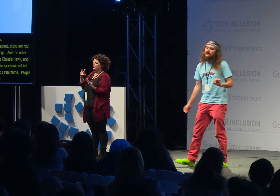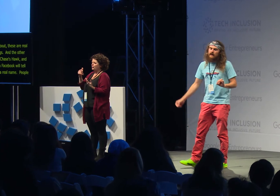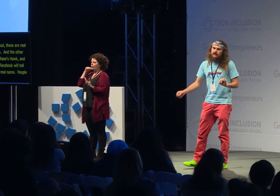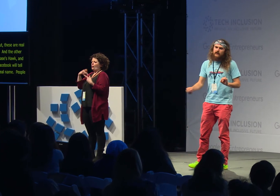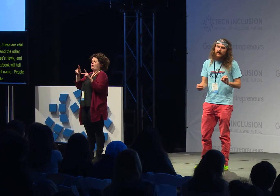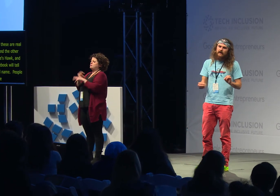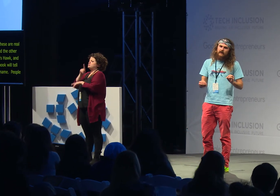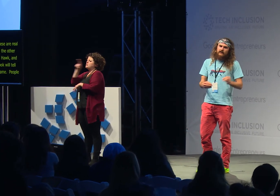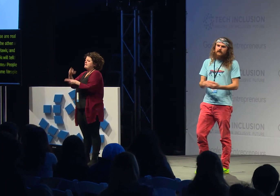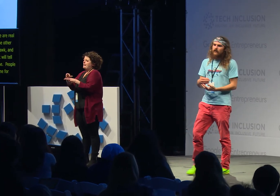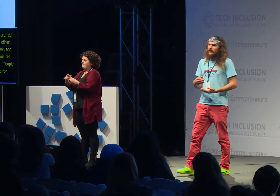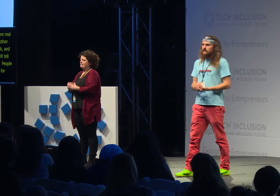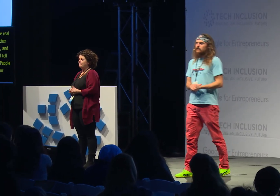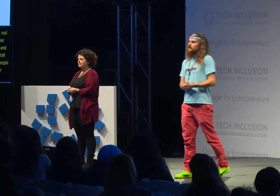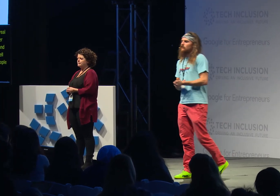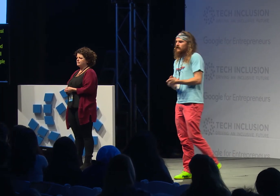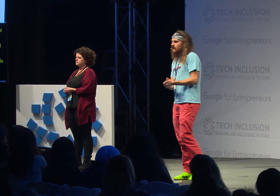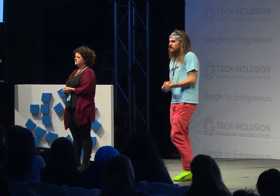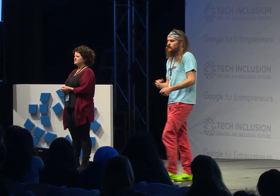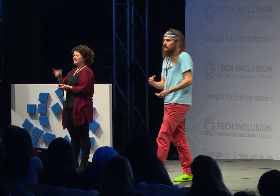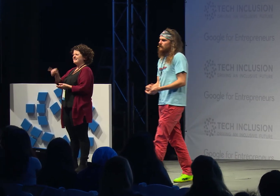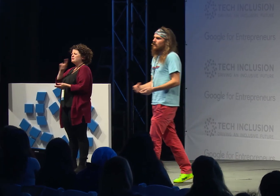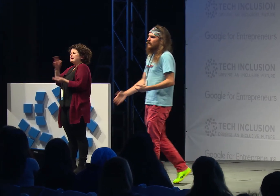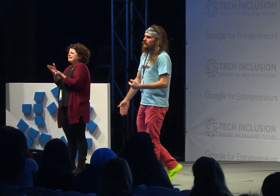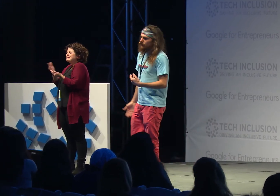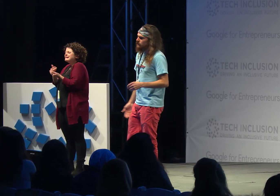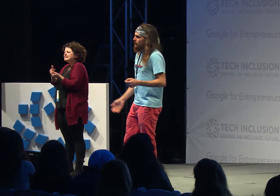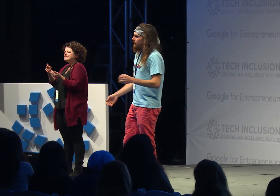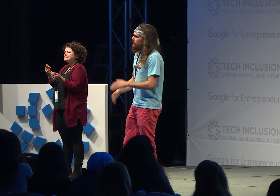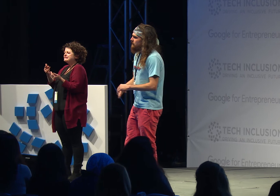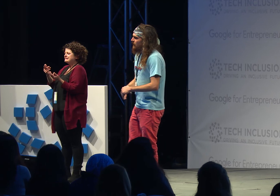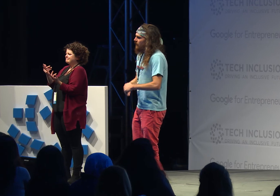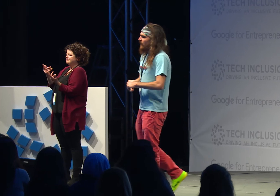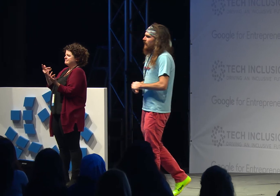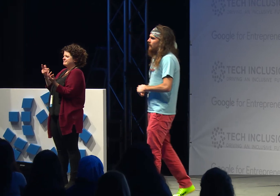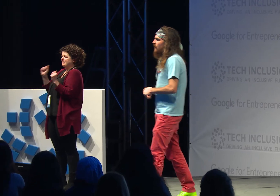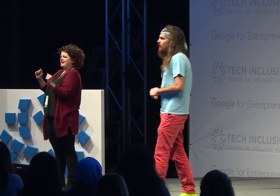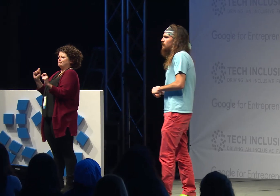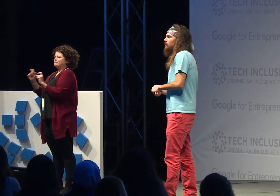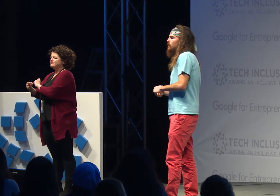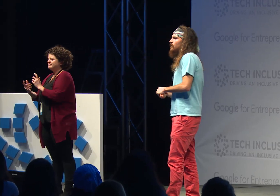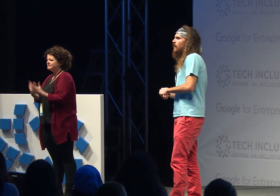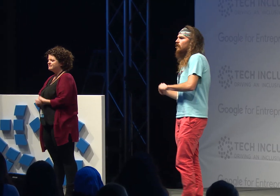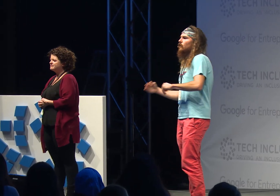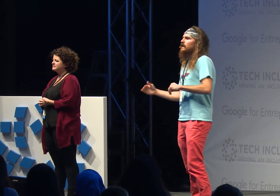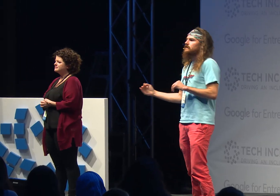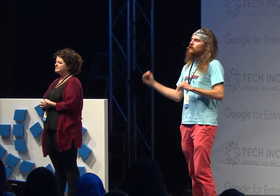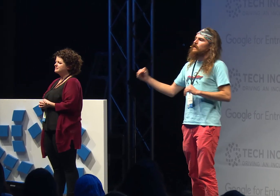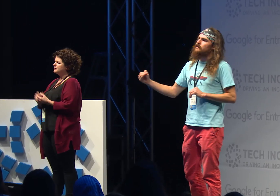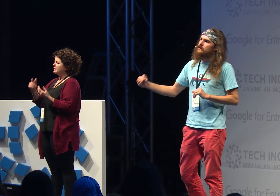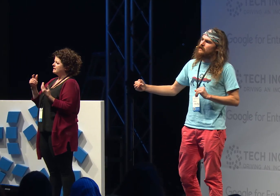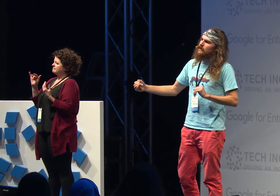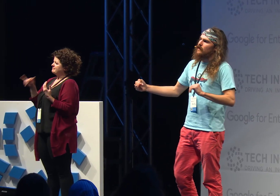names. So like these are all like just easy, real, low-hanging fruit sort of things that are ways